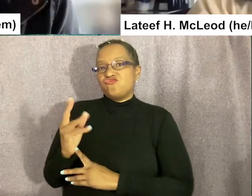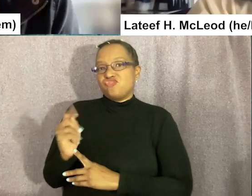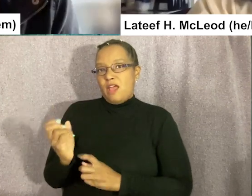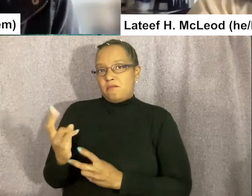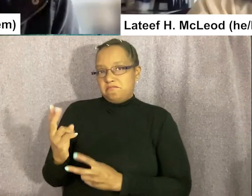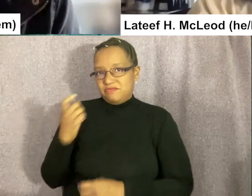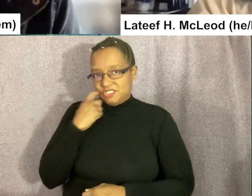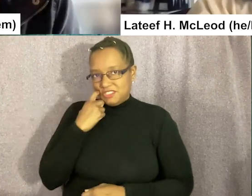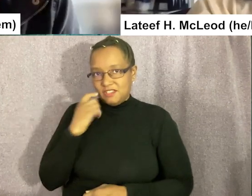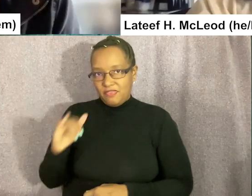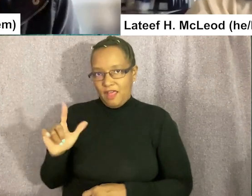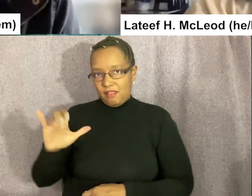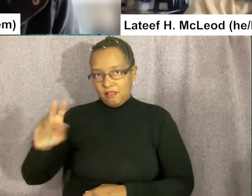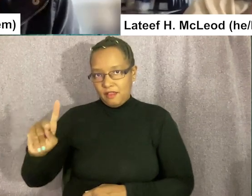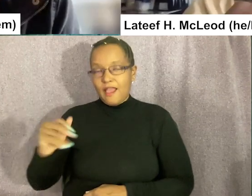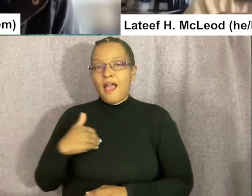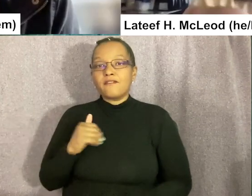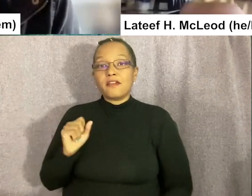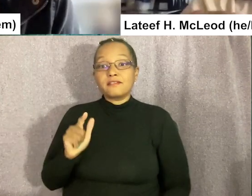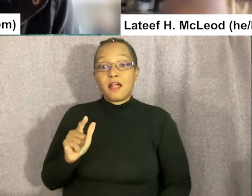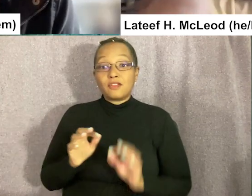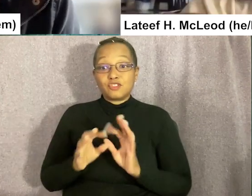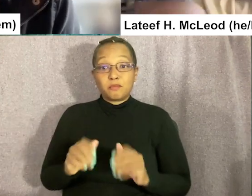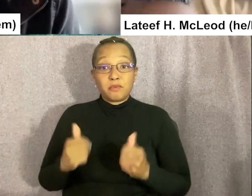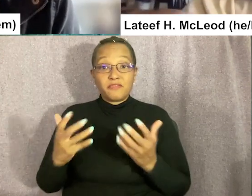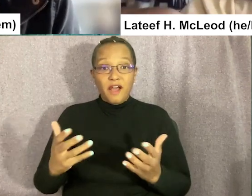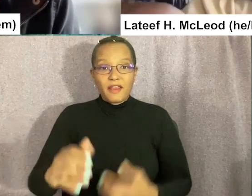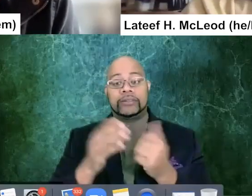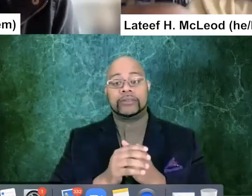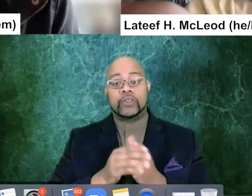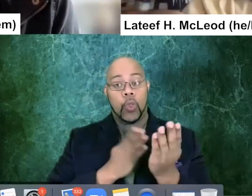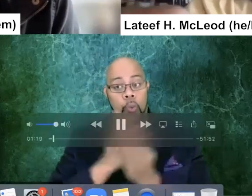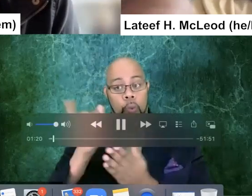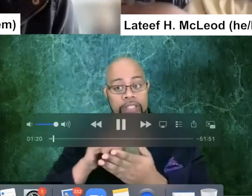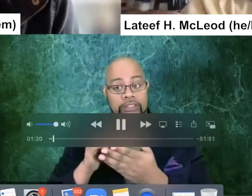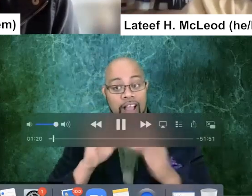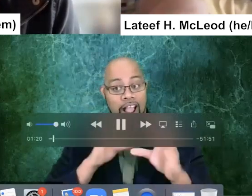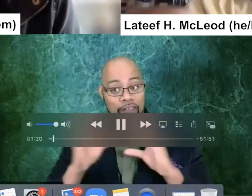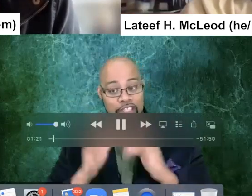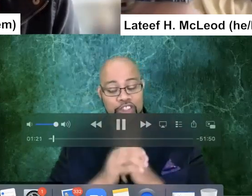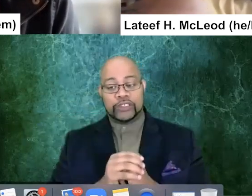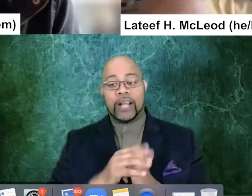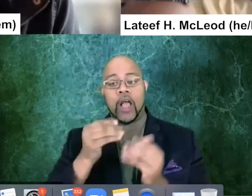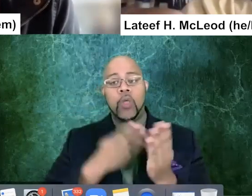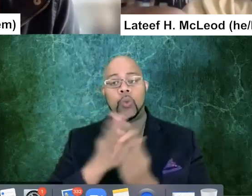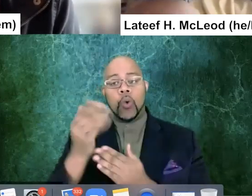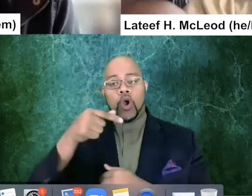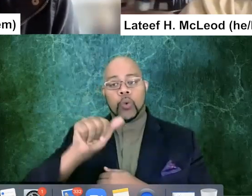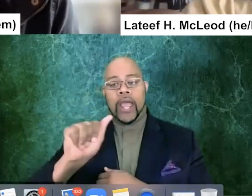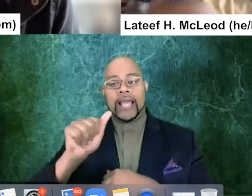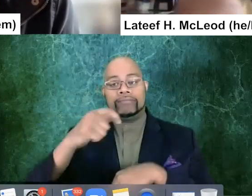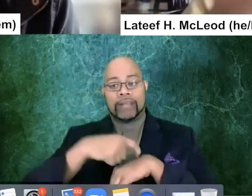interpretation available, and that interpretation will be provided throughout this conversation and through our Q&A